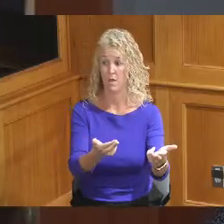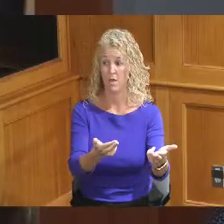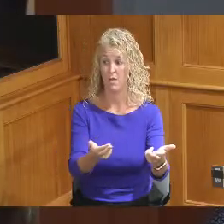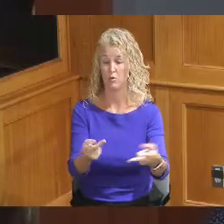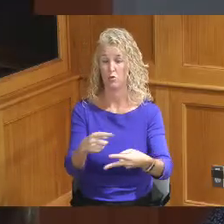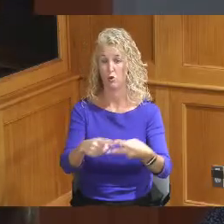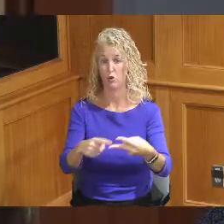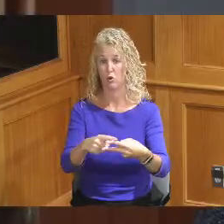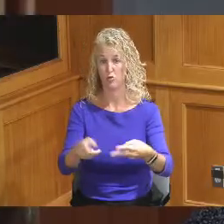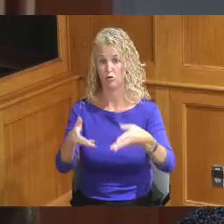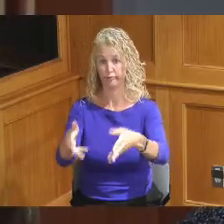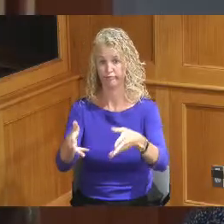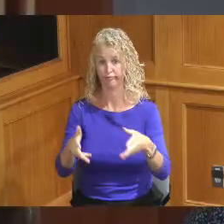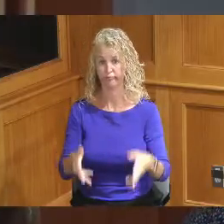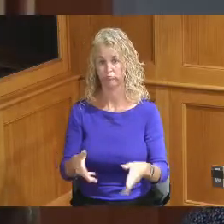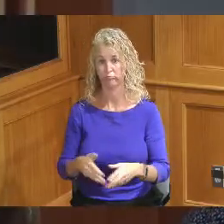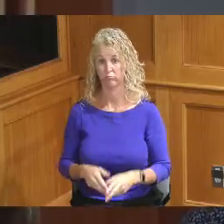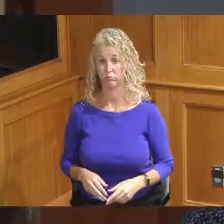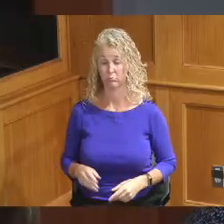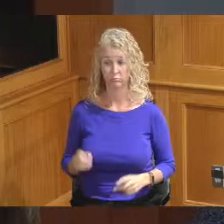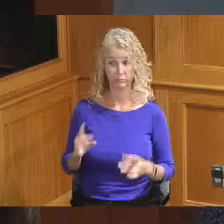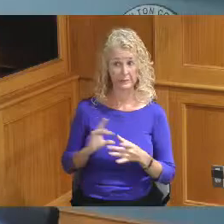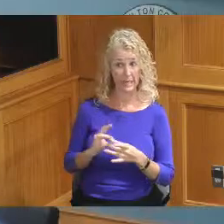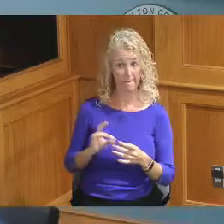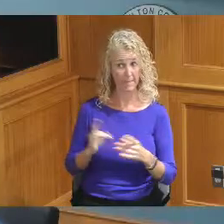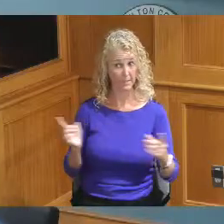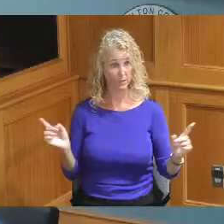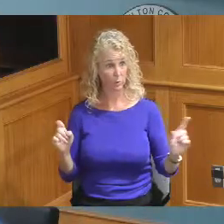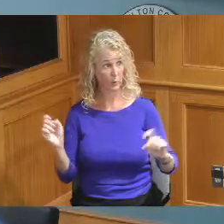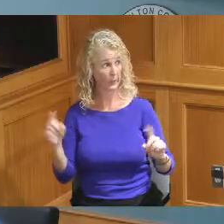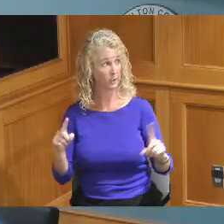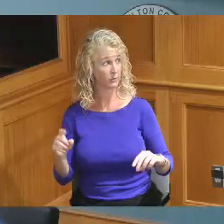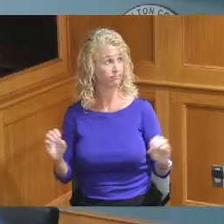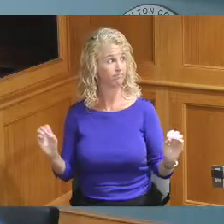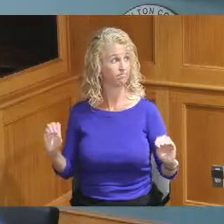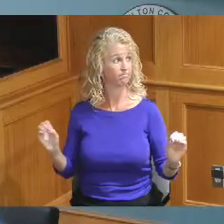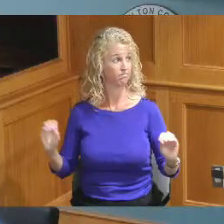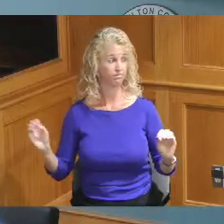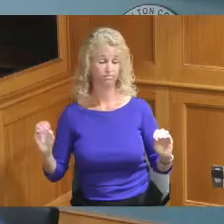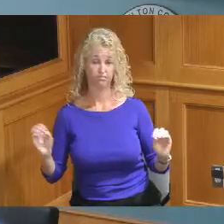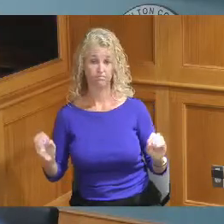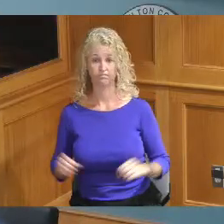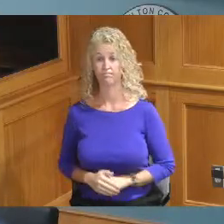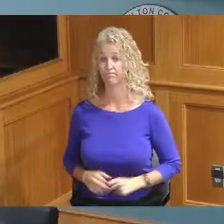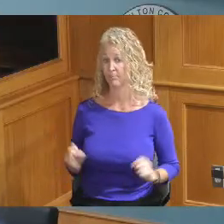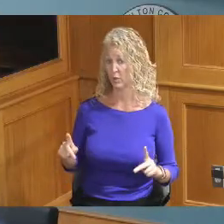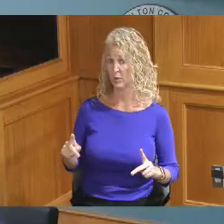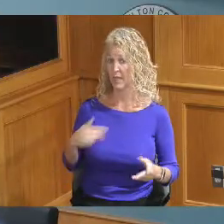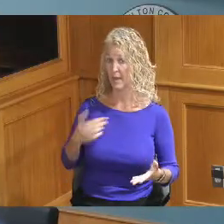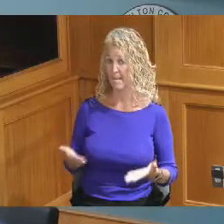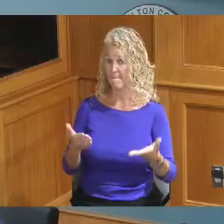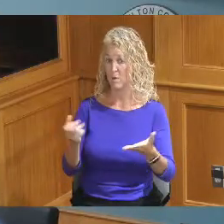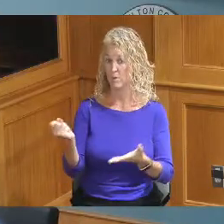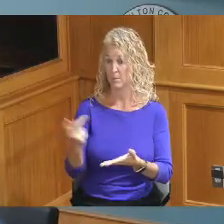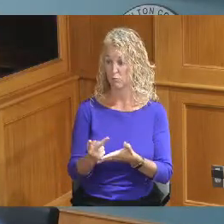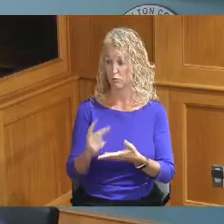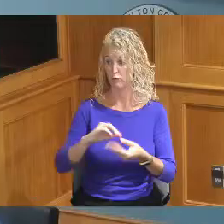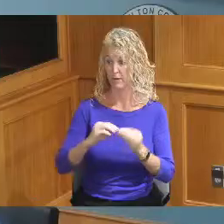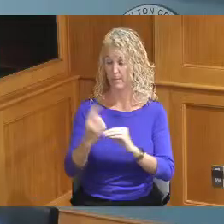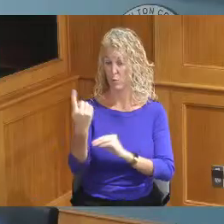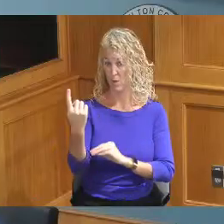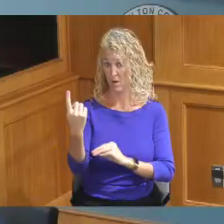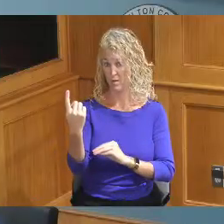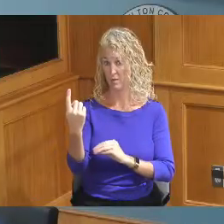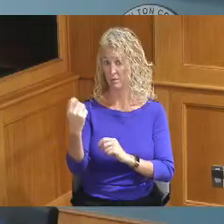2 vacations. Are there any comments or questions for the engineer? No question. All right, I'm going to make a motion that we approve of